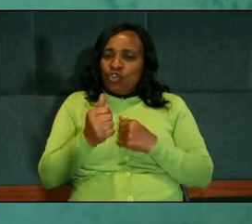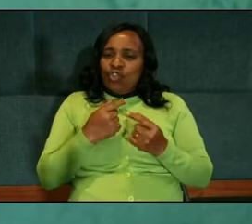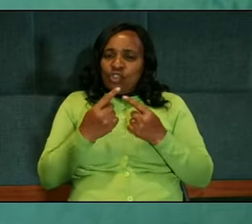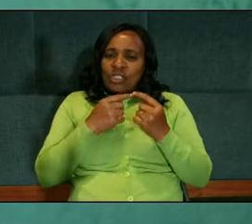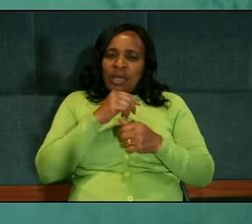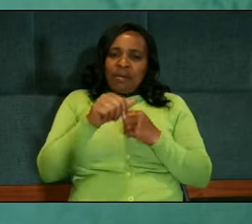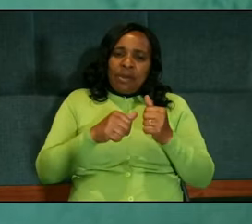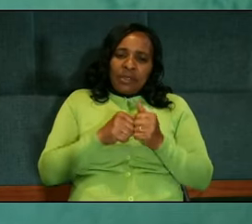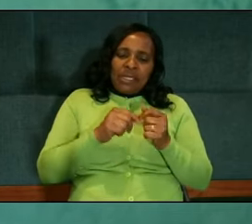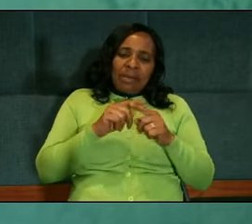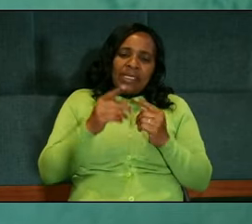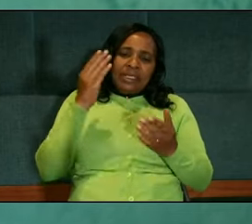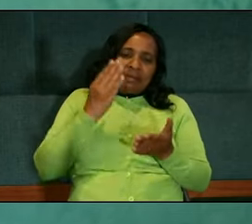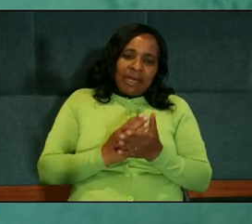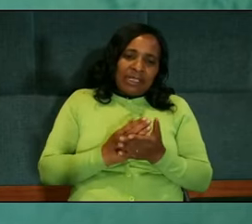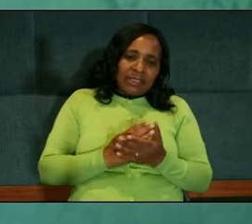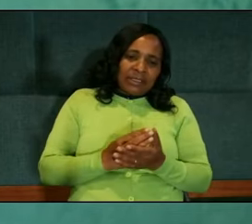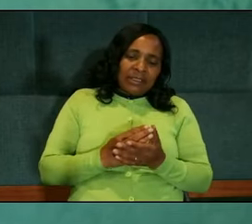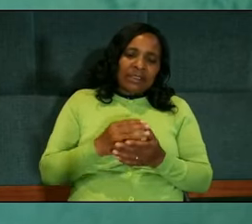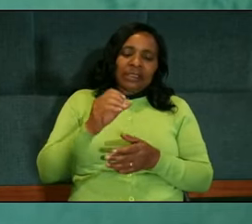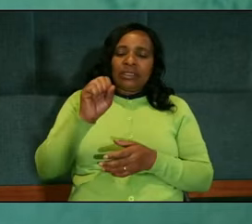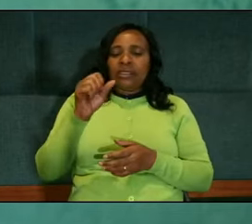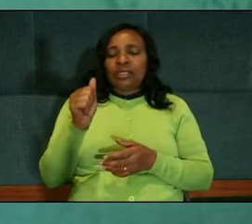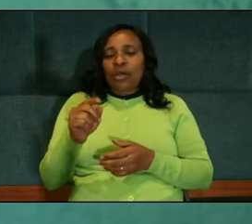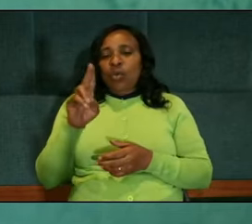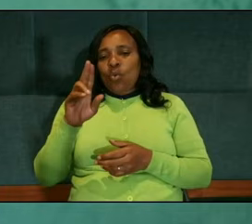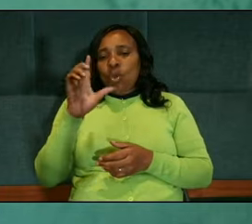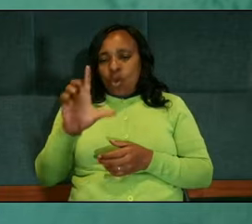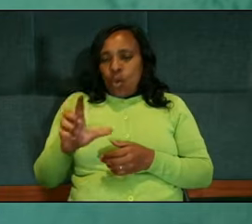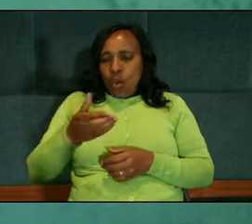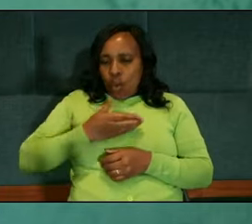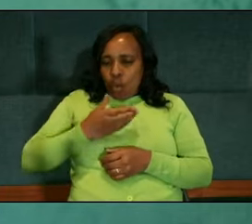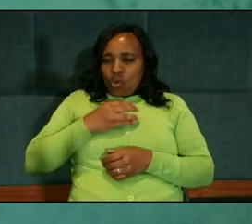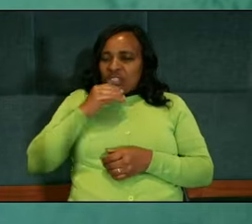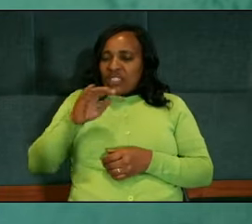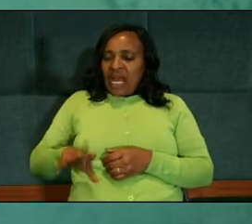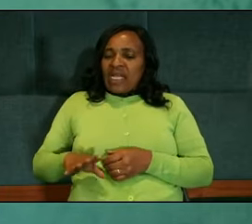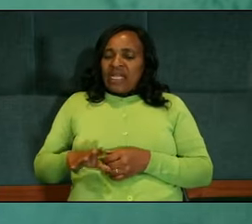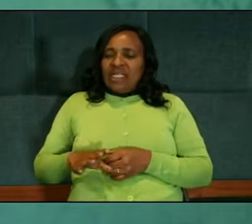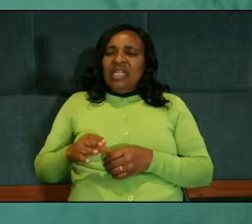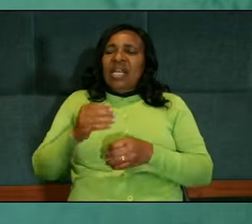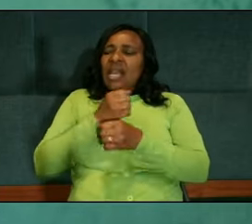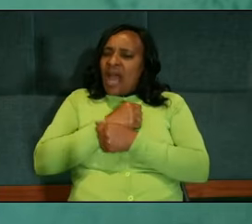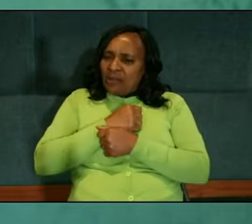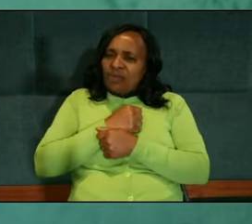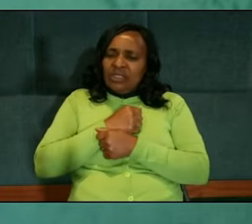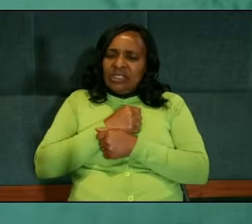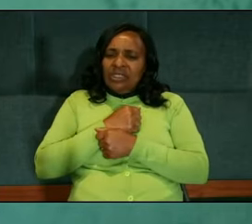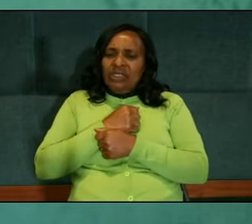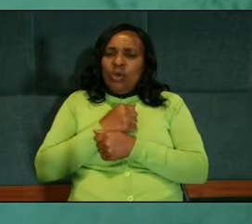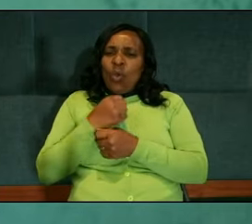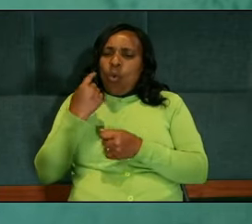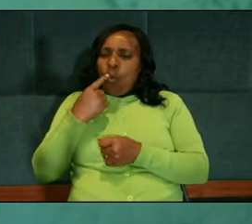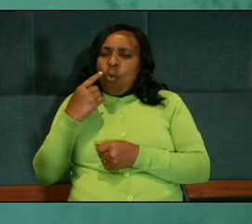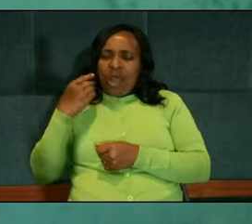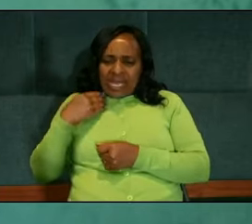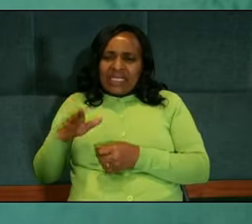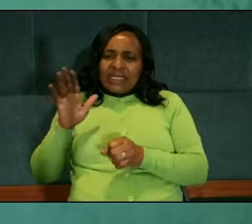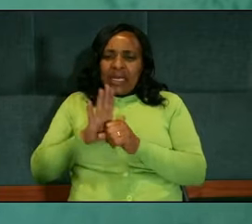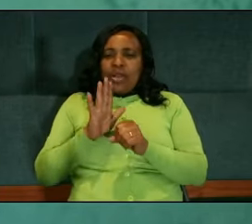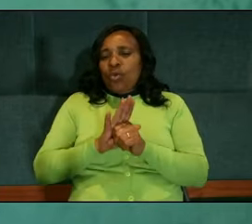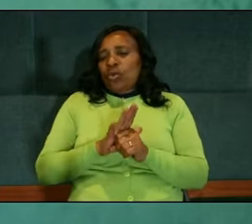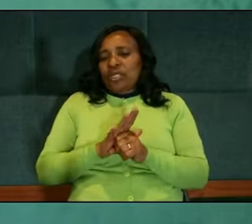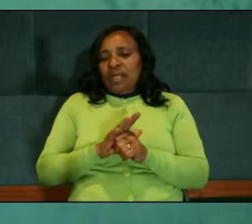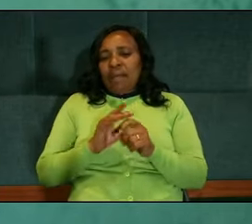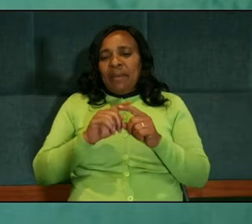but the fact that Saul's own son was loving someone that he hated so much, even though he didn't know it, like a